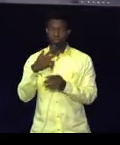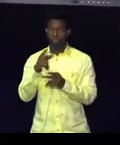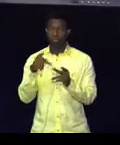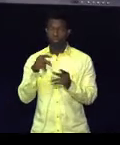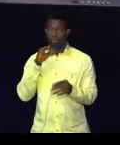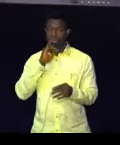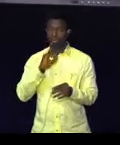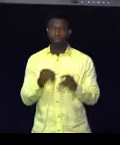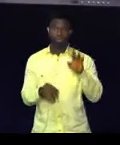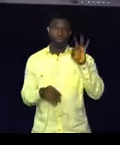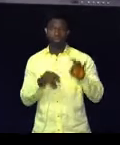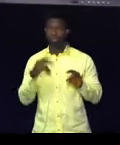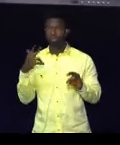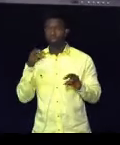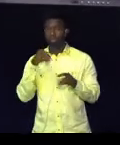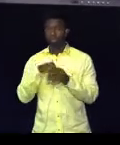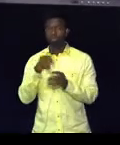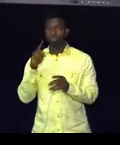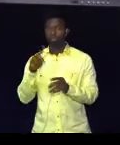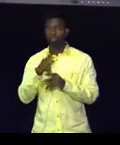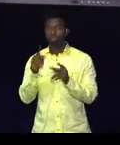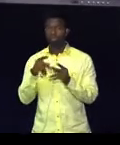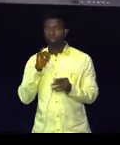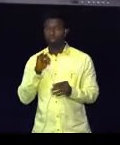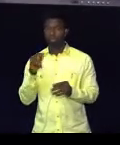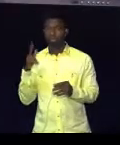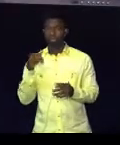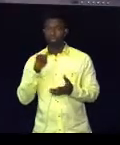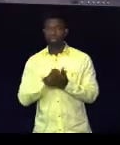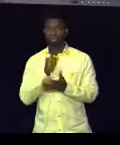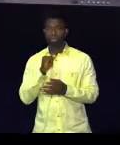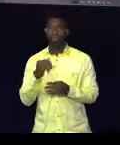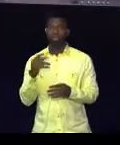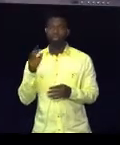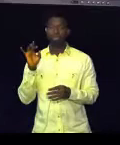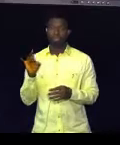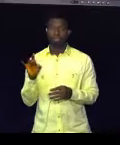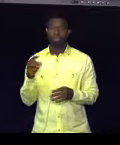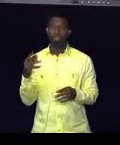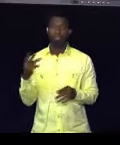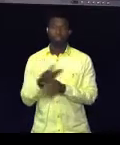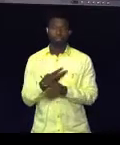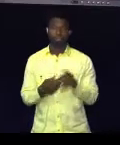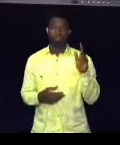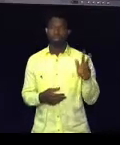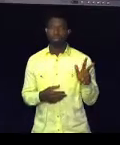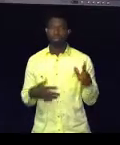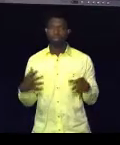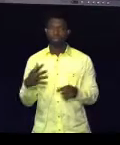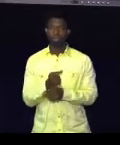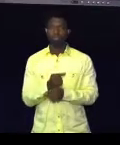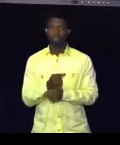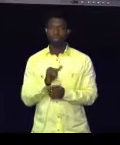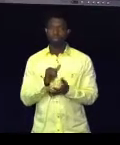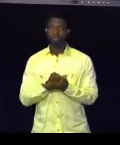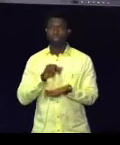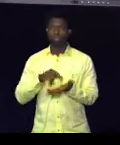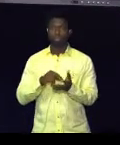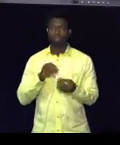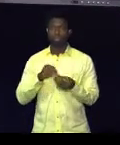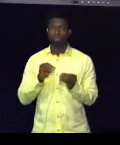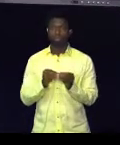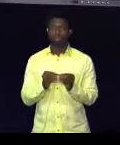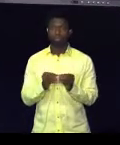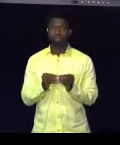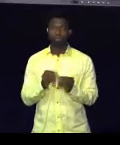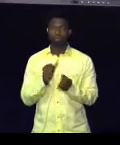is 8, 3 in 1 places is 3, and that is 8 times 3. Get that